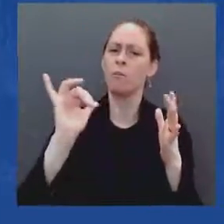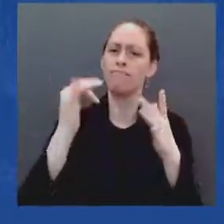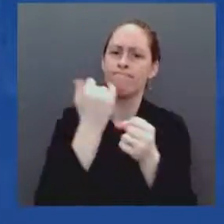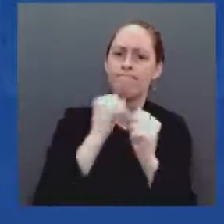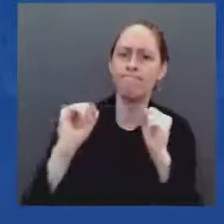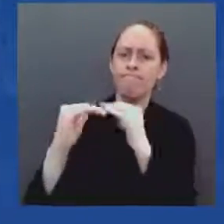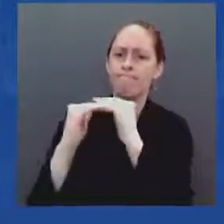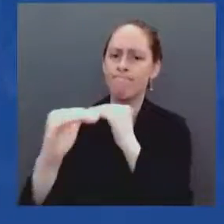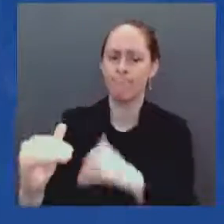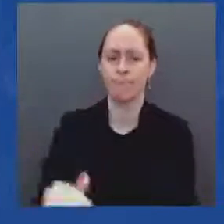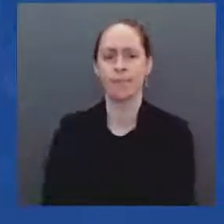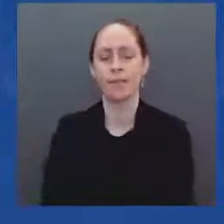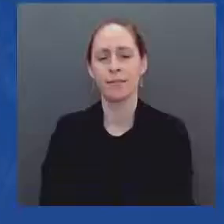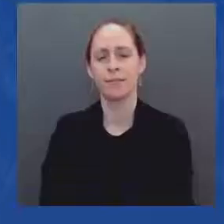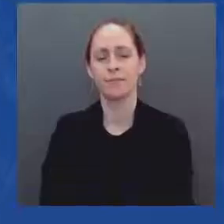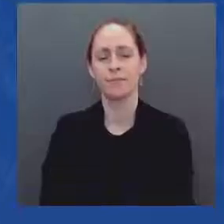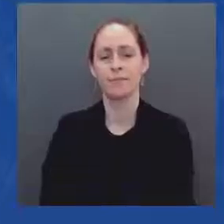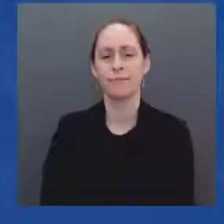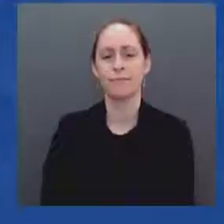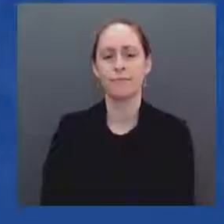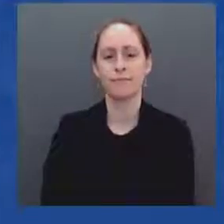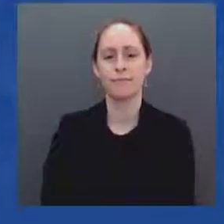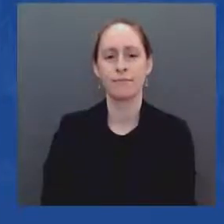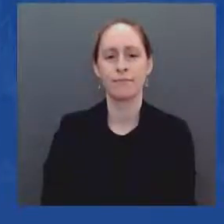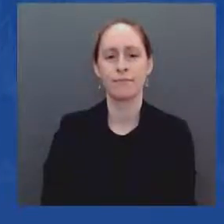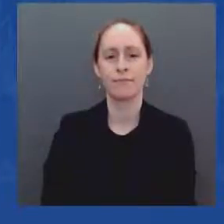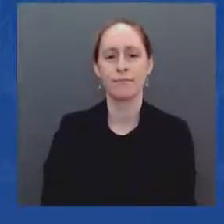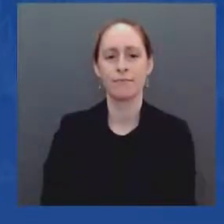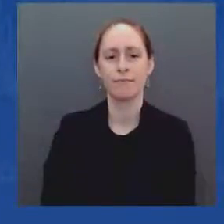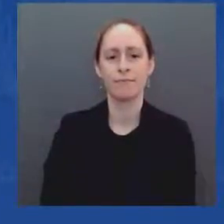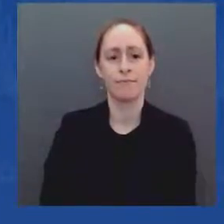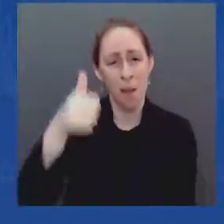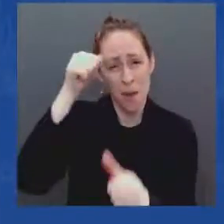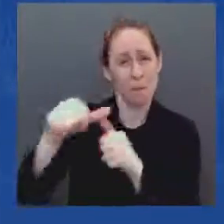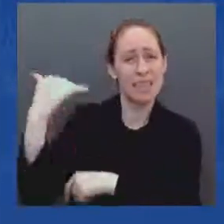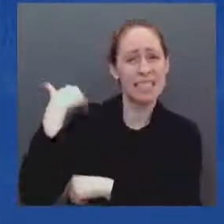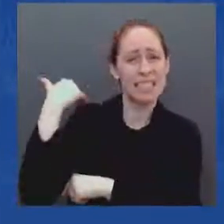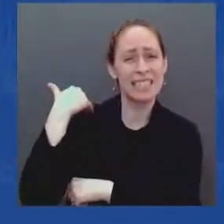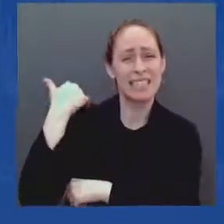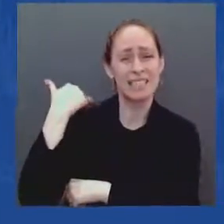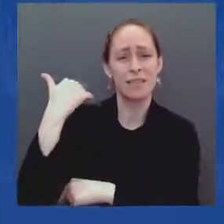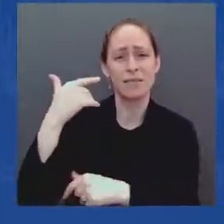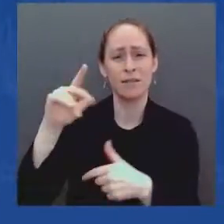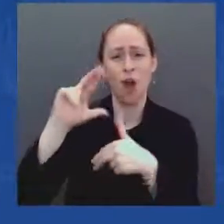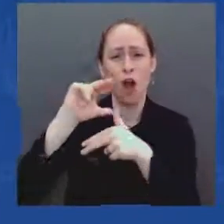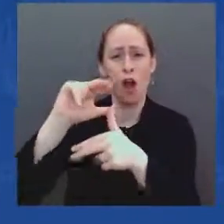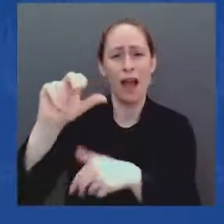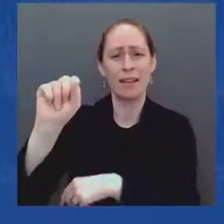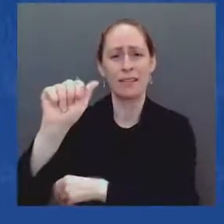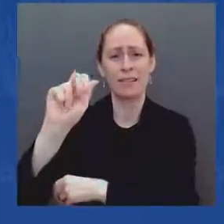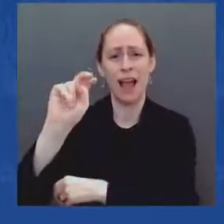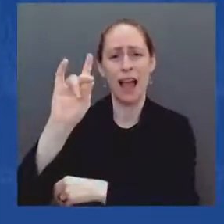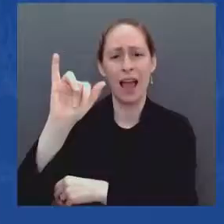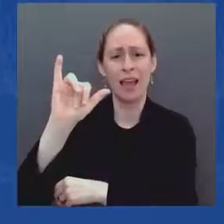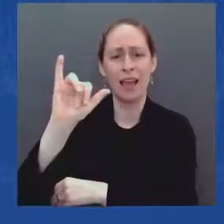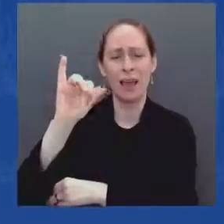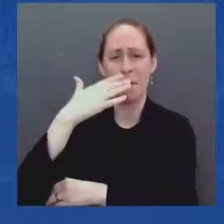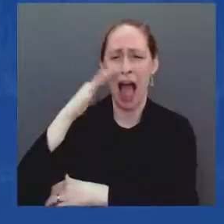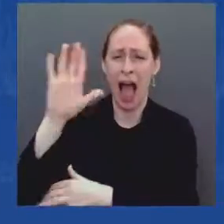the Obama and Biden administration, working together with the then governor of New Jersey, Chris Christie, in the